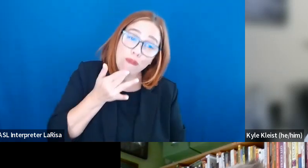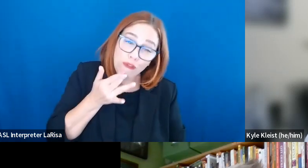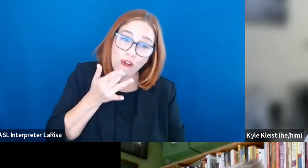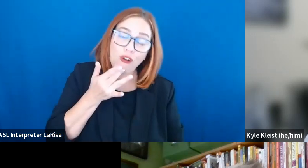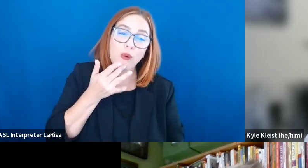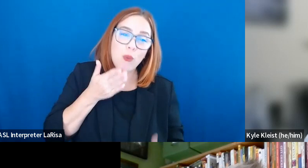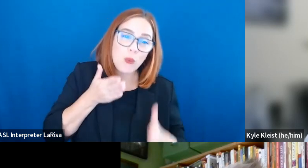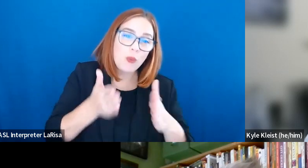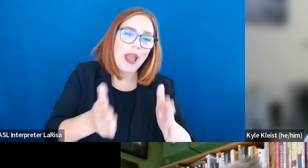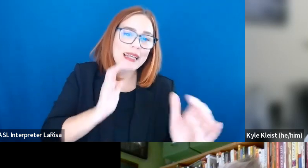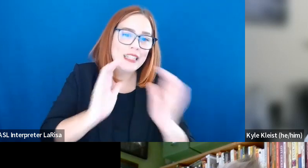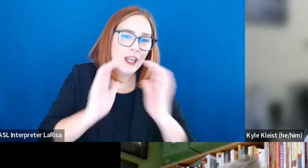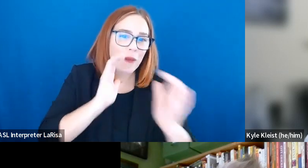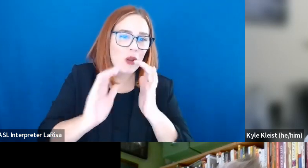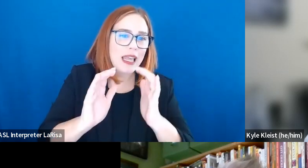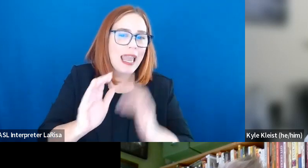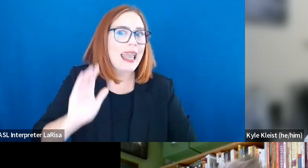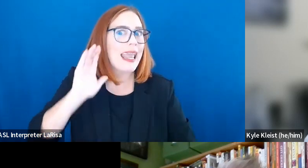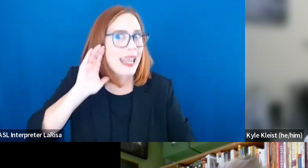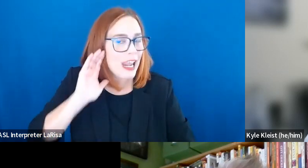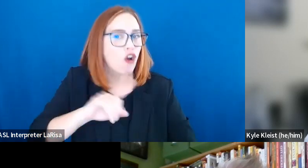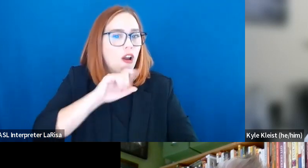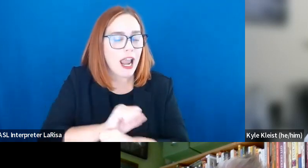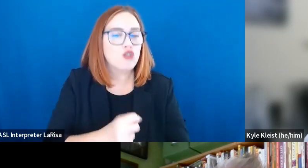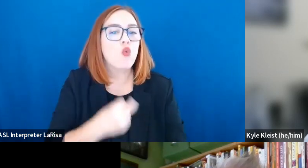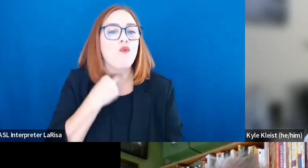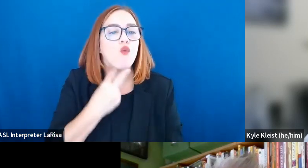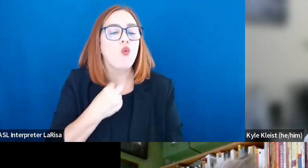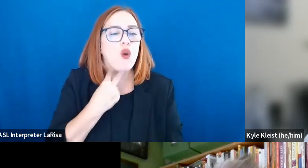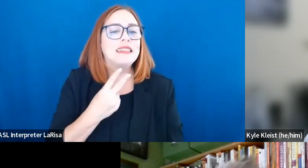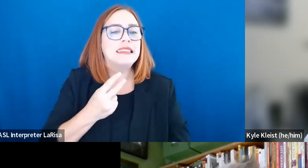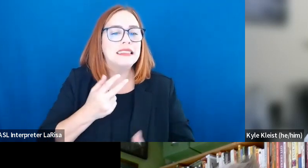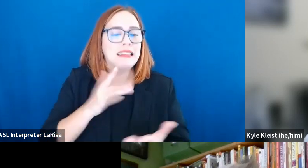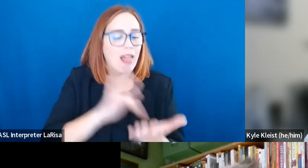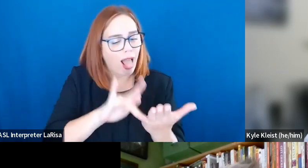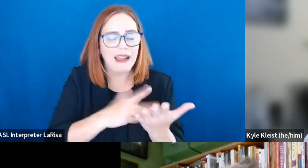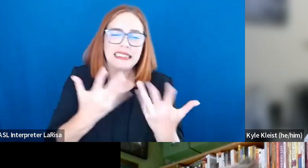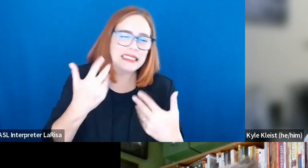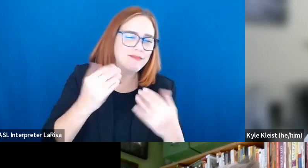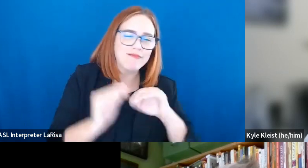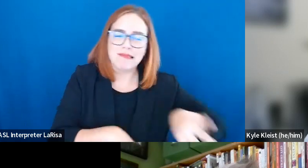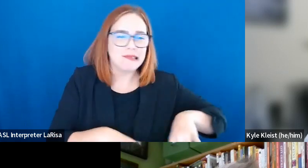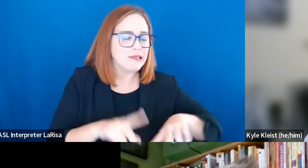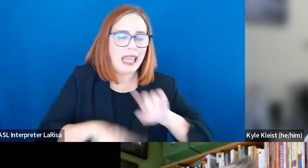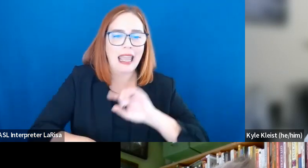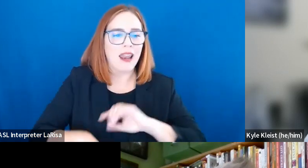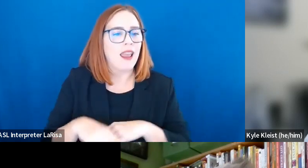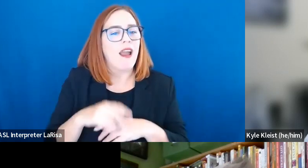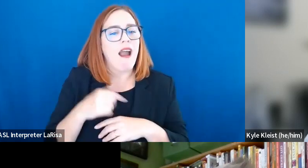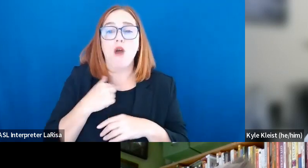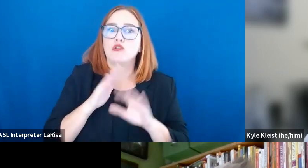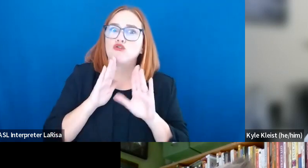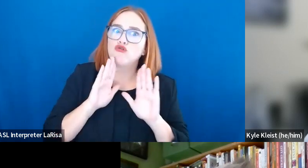and actually hear a voice on the other end. So it worked really well. And I was really grateful that I had got that newsletter from